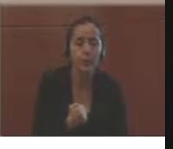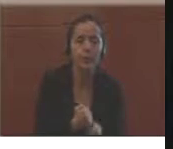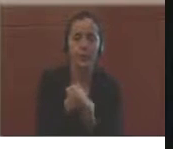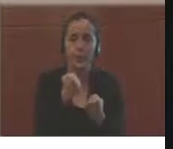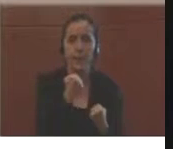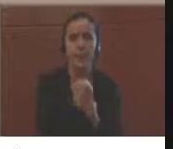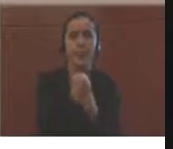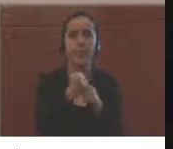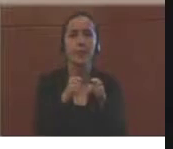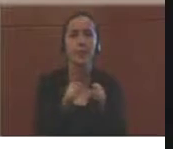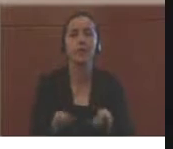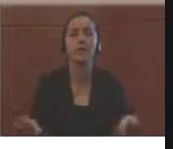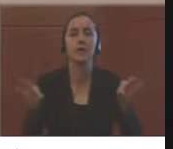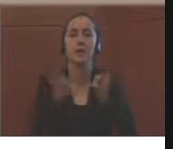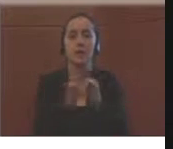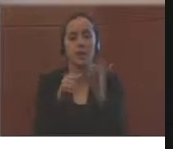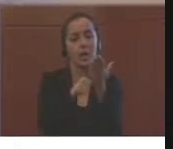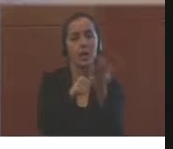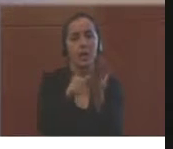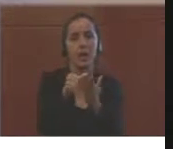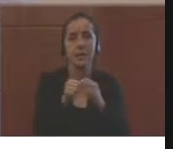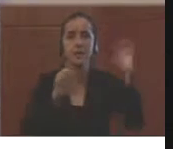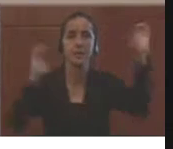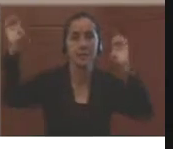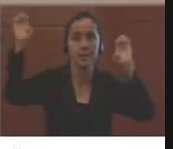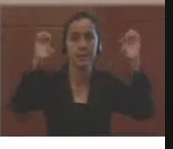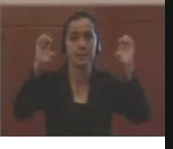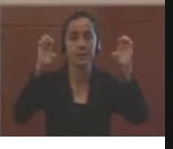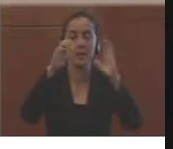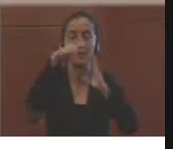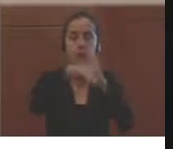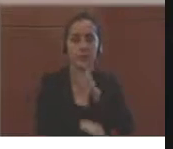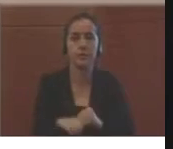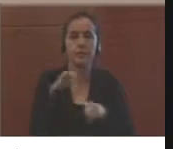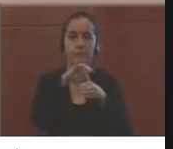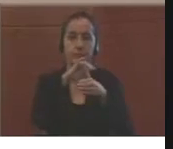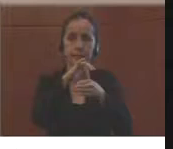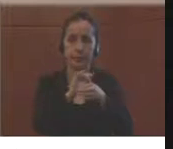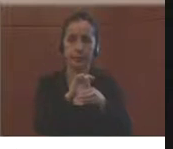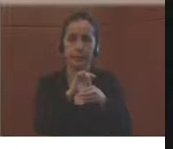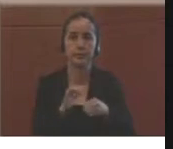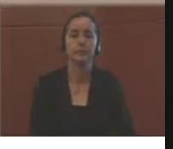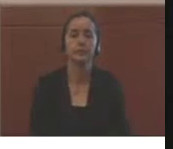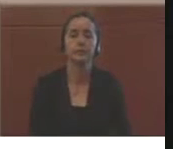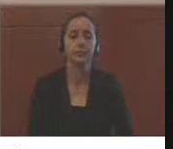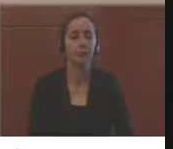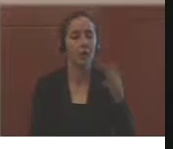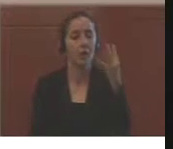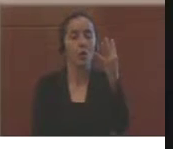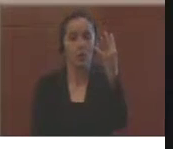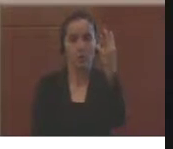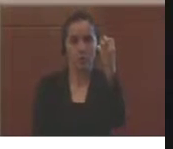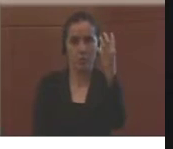adopting strategic risk management agendas. 14.